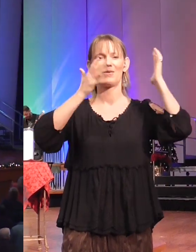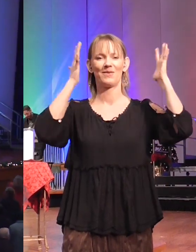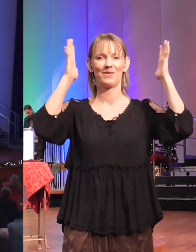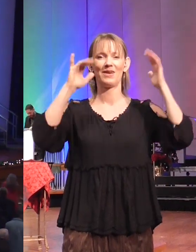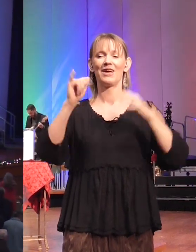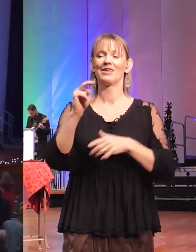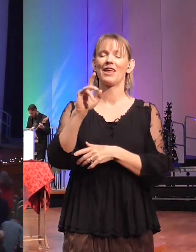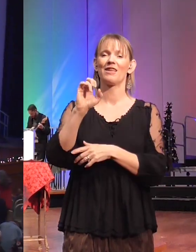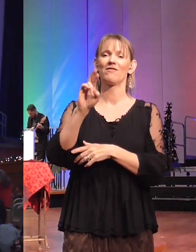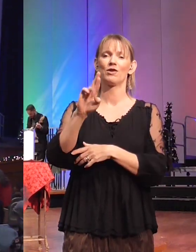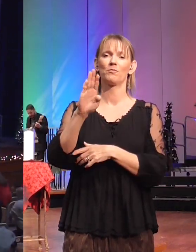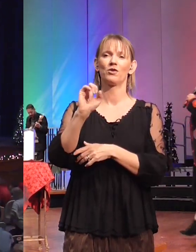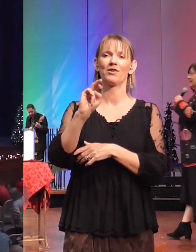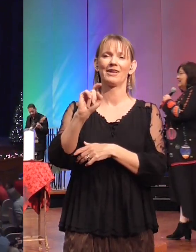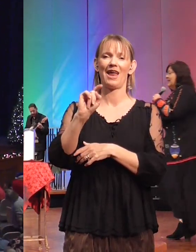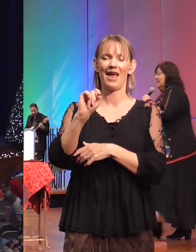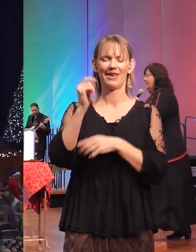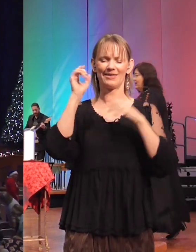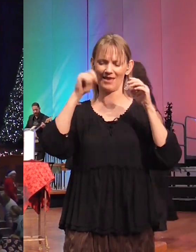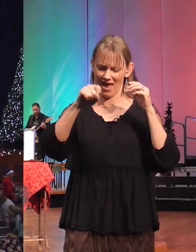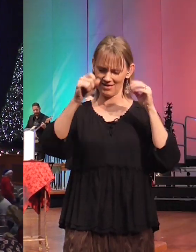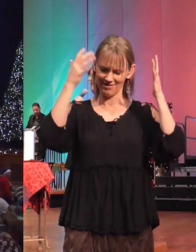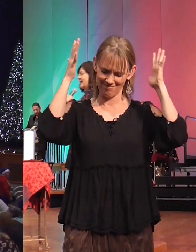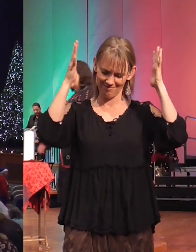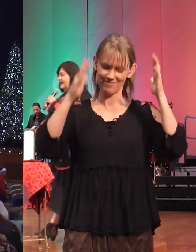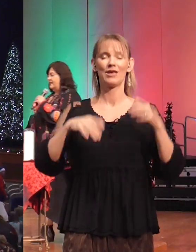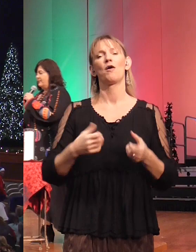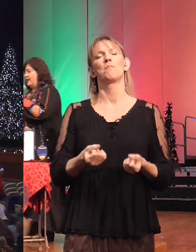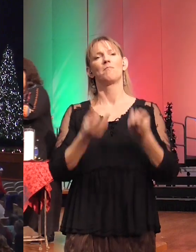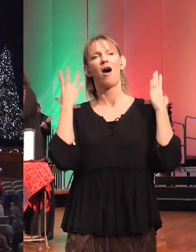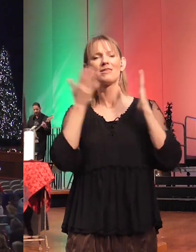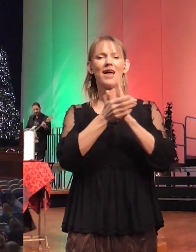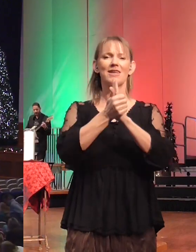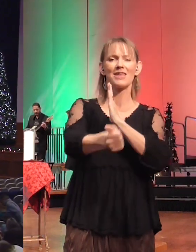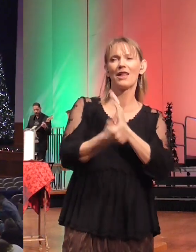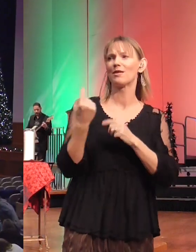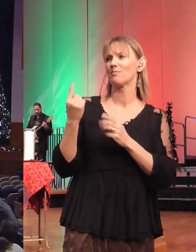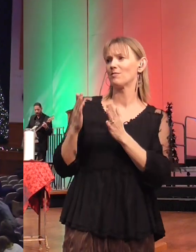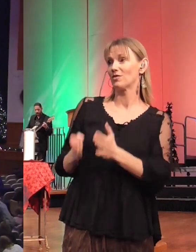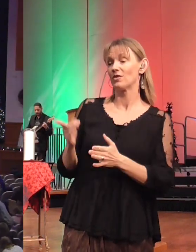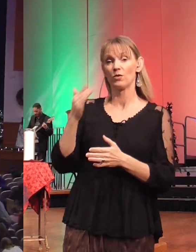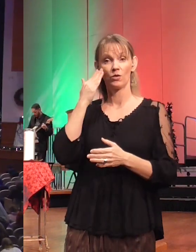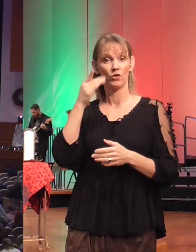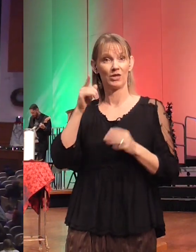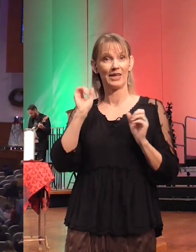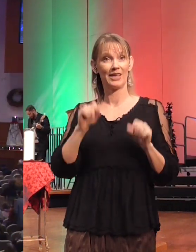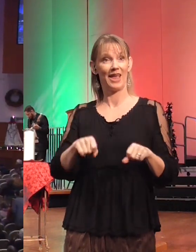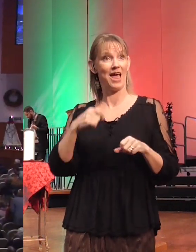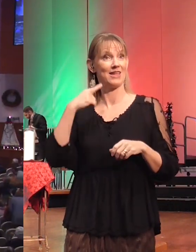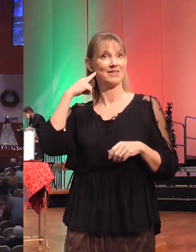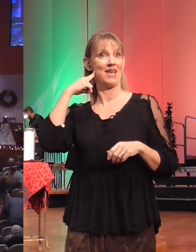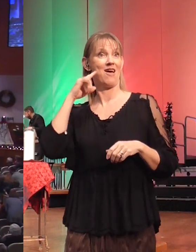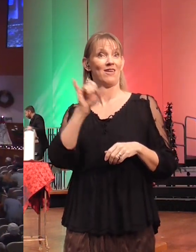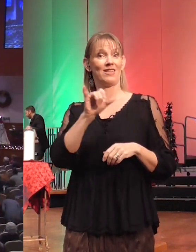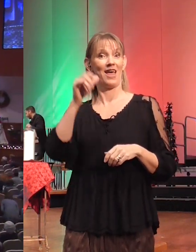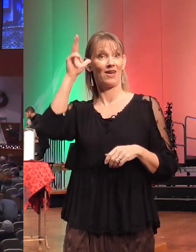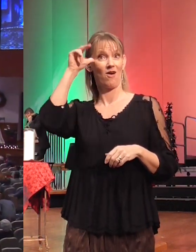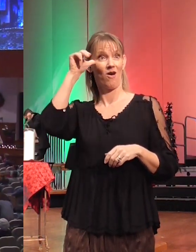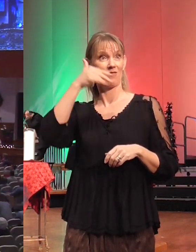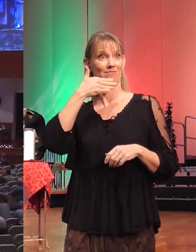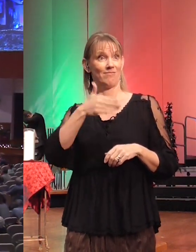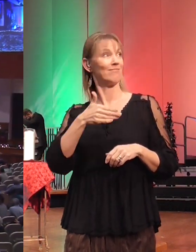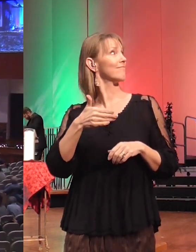do. Jennifer Burnett, yes, the multi-talented one. Did you know she could make a sound like a horse so well? I had no